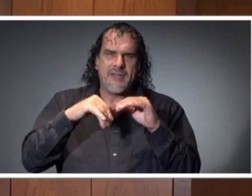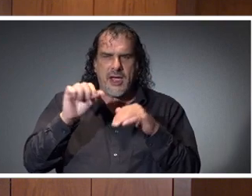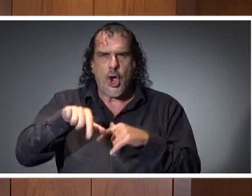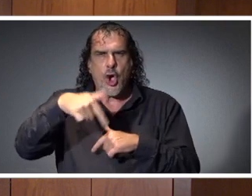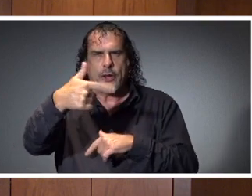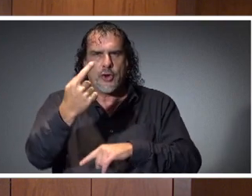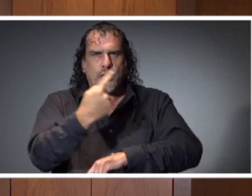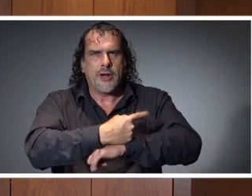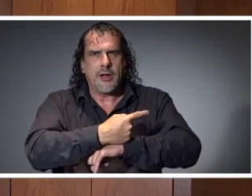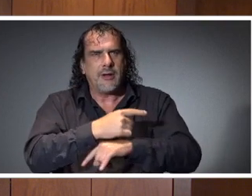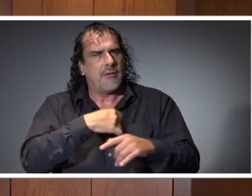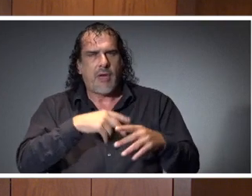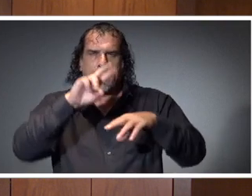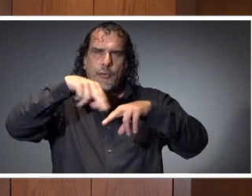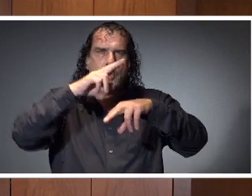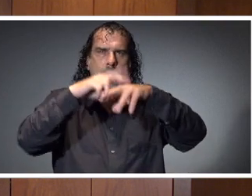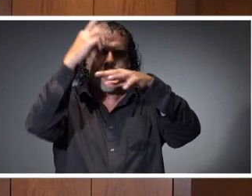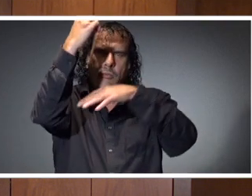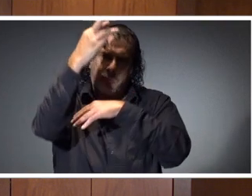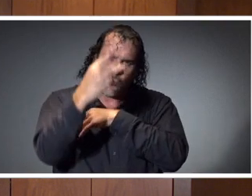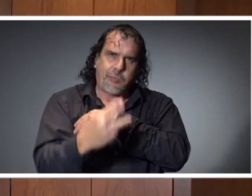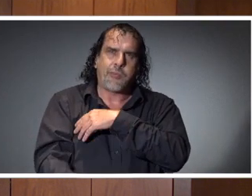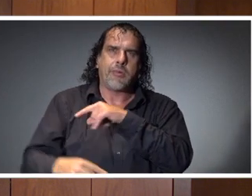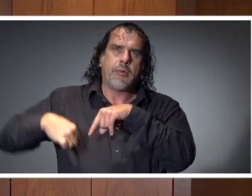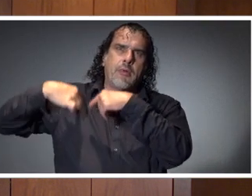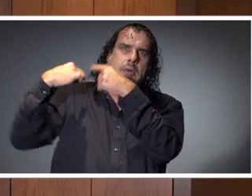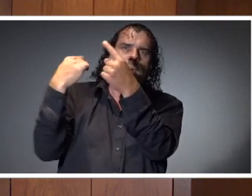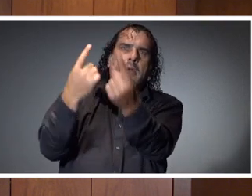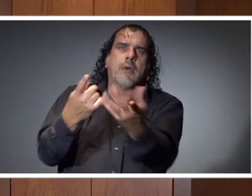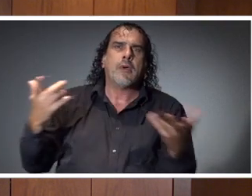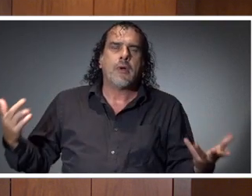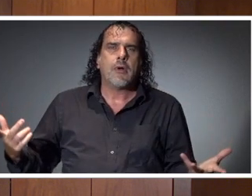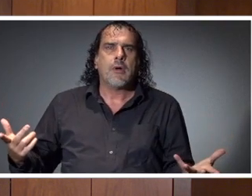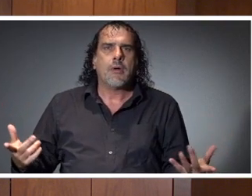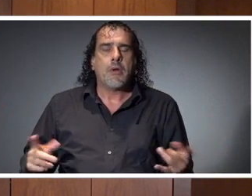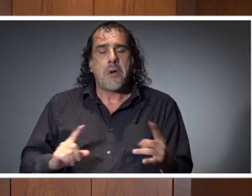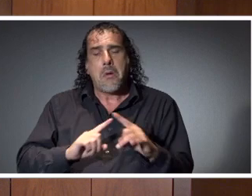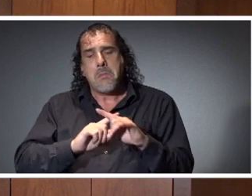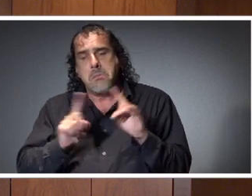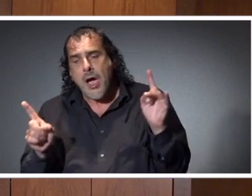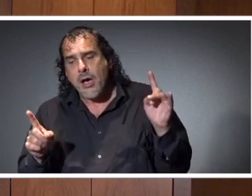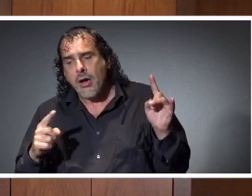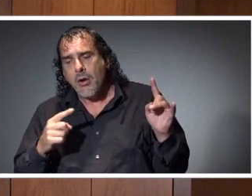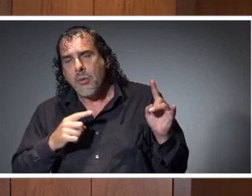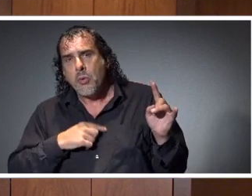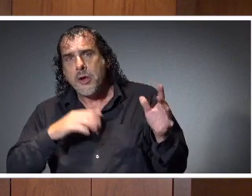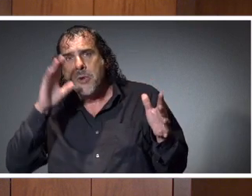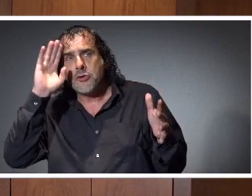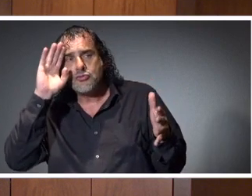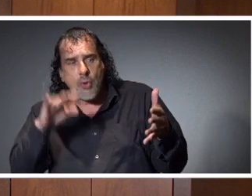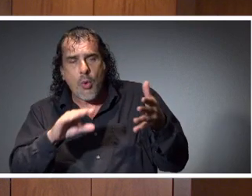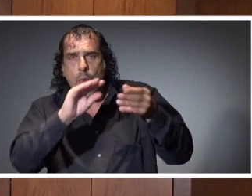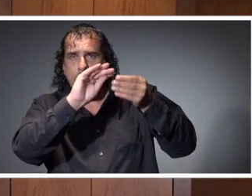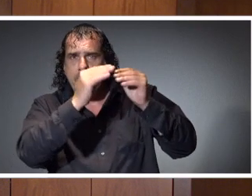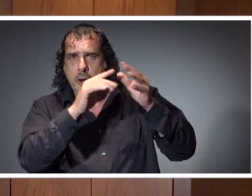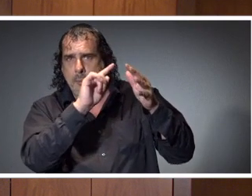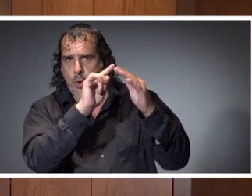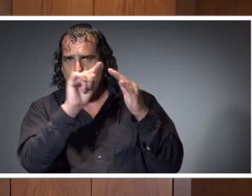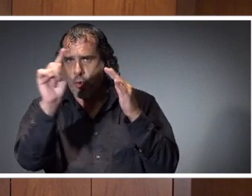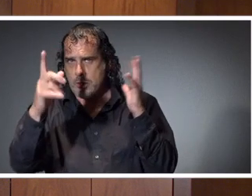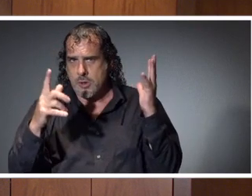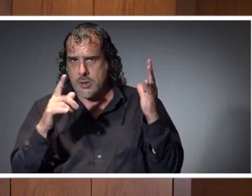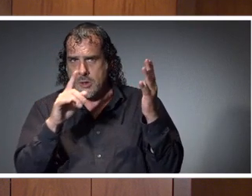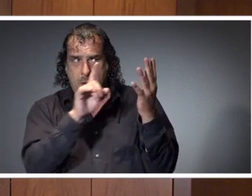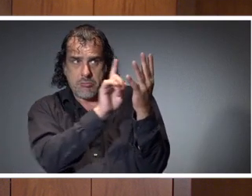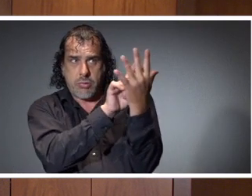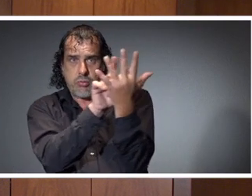that throughout this pandemic. But we have to be aware of the data. We have to pay attention. We